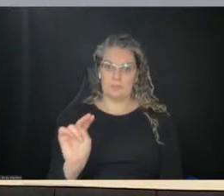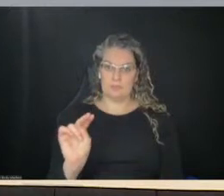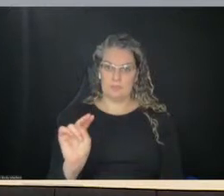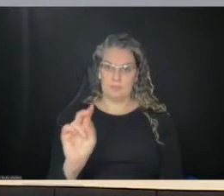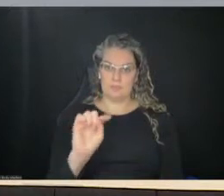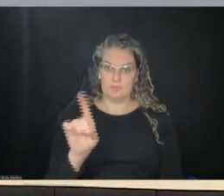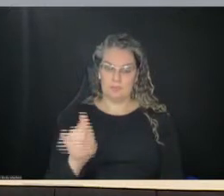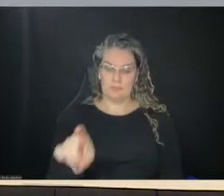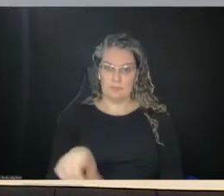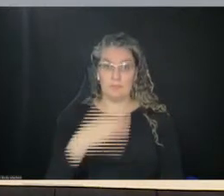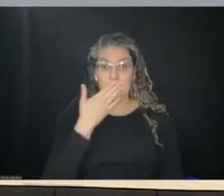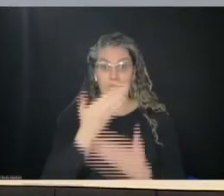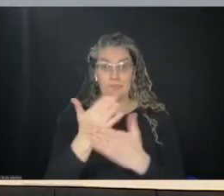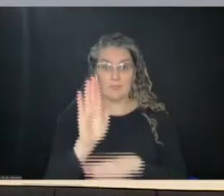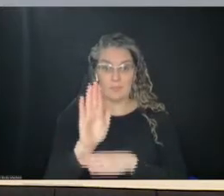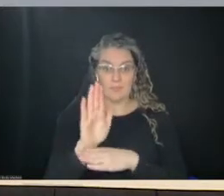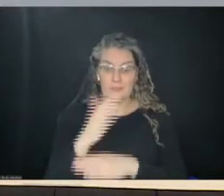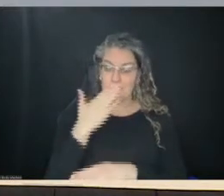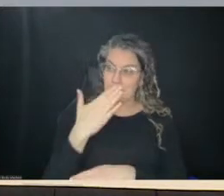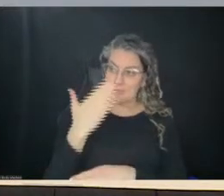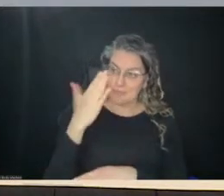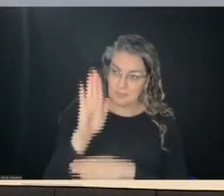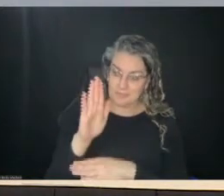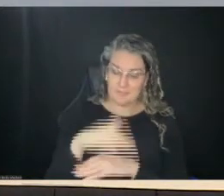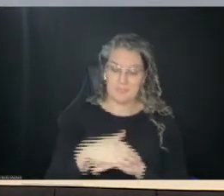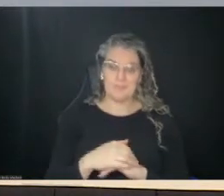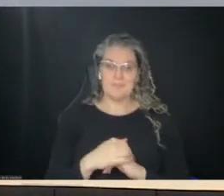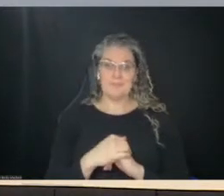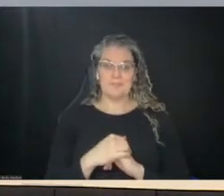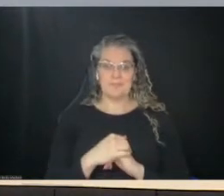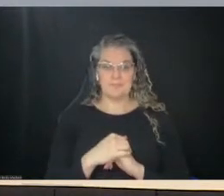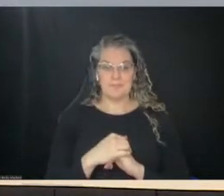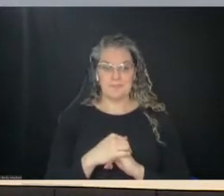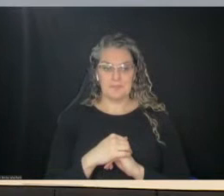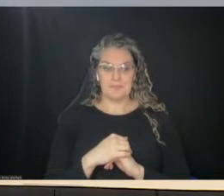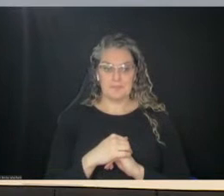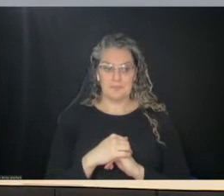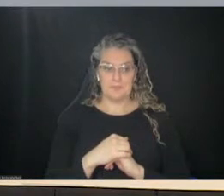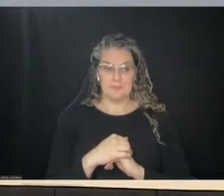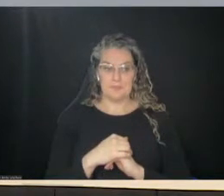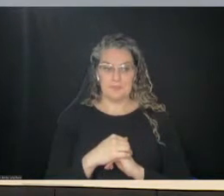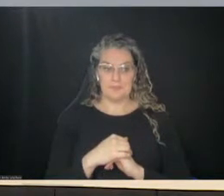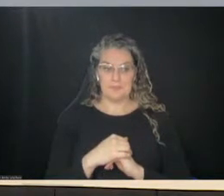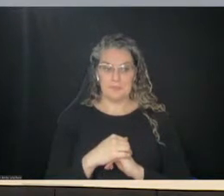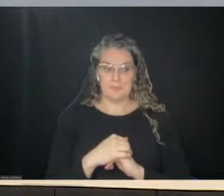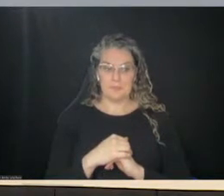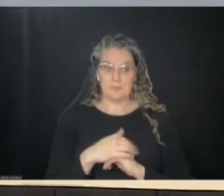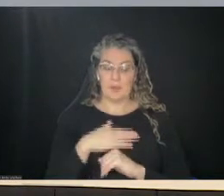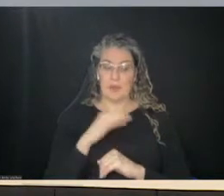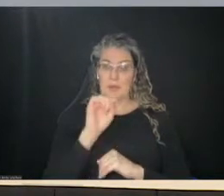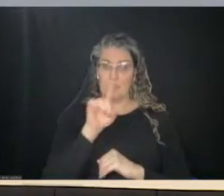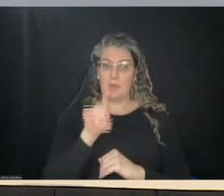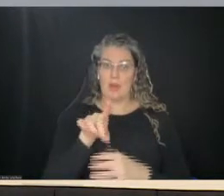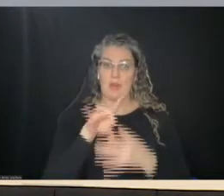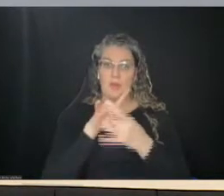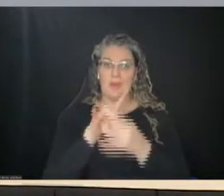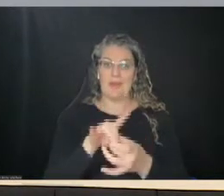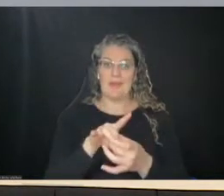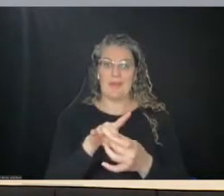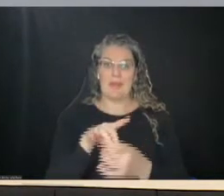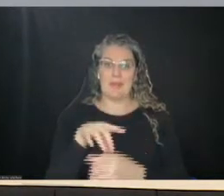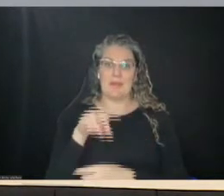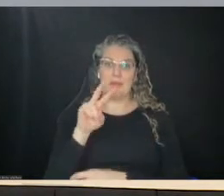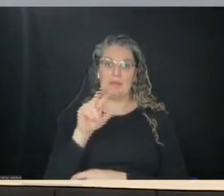Hi, good afternoon, Hi, Steve. Dr. Morrison. I was just wondering, I guess, about vaccine verification for individuals